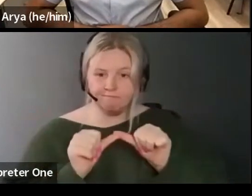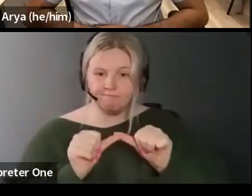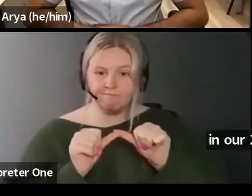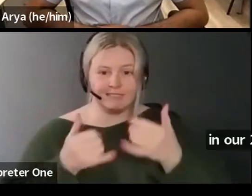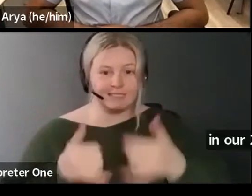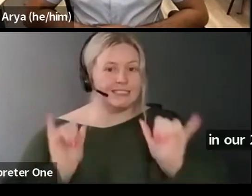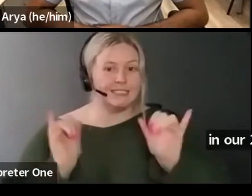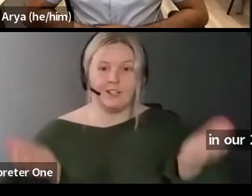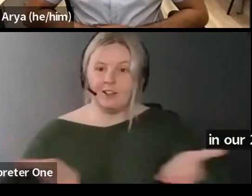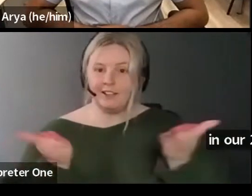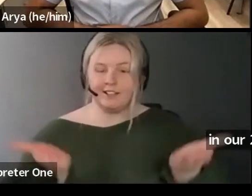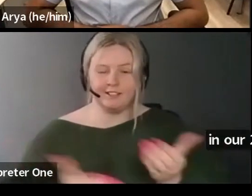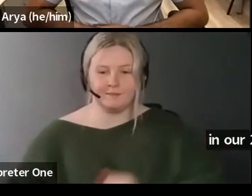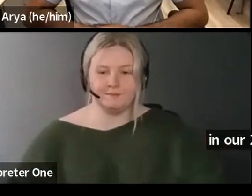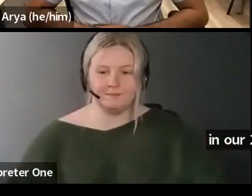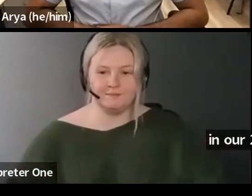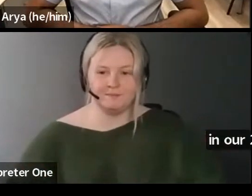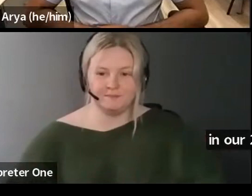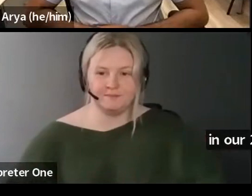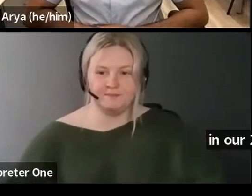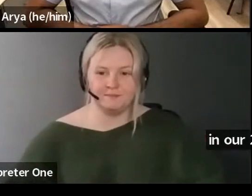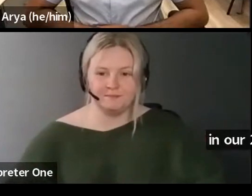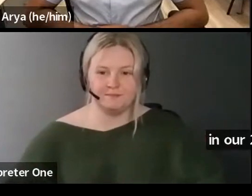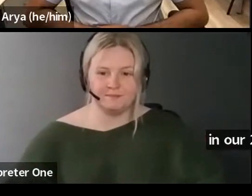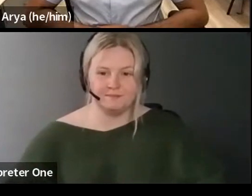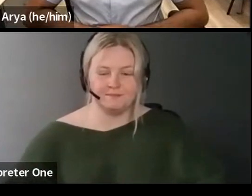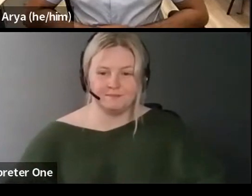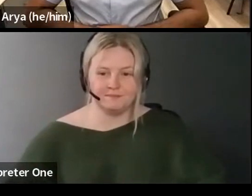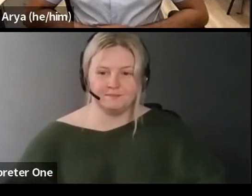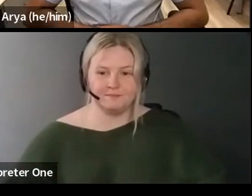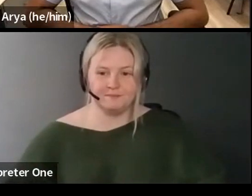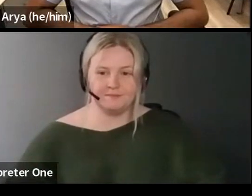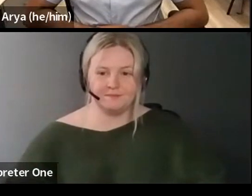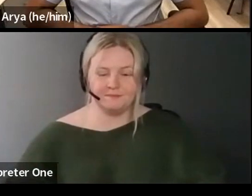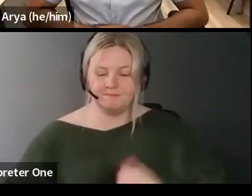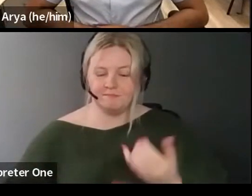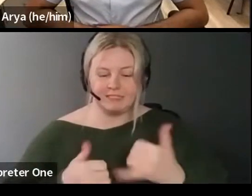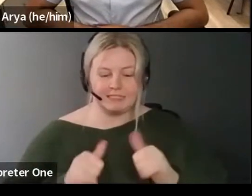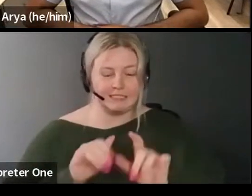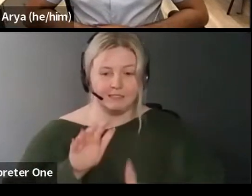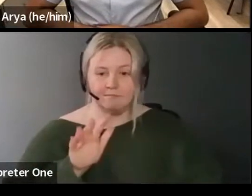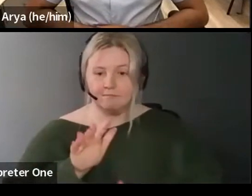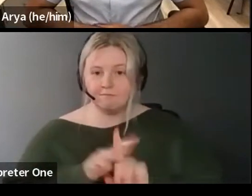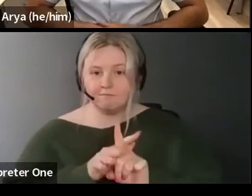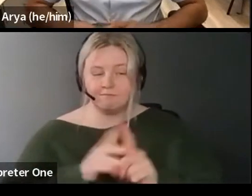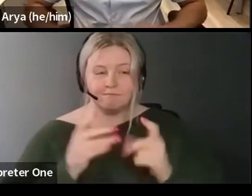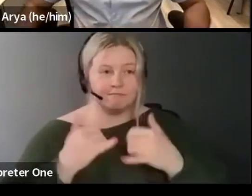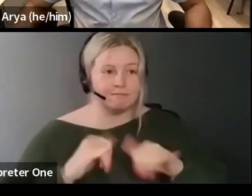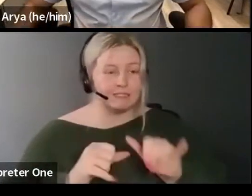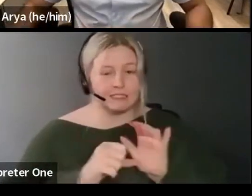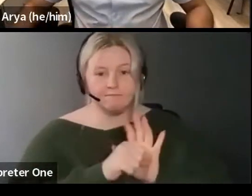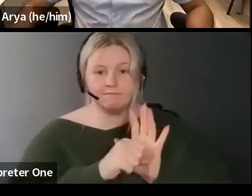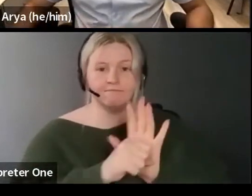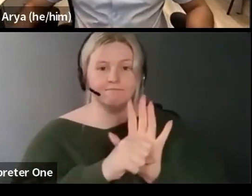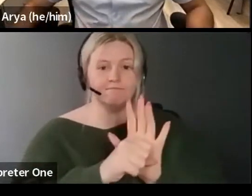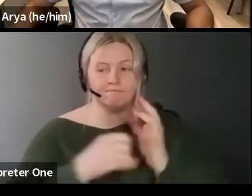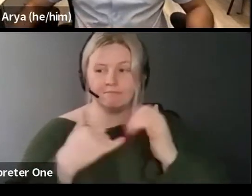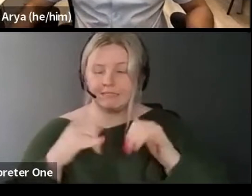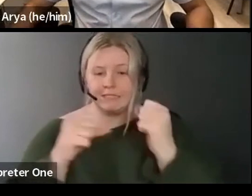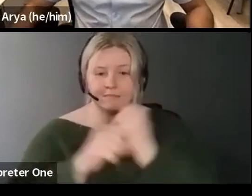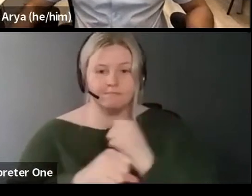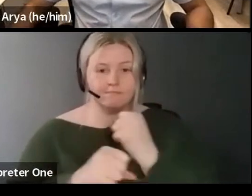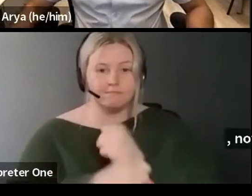still here. We are still struggling. We are still showing up and looking out for each